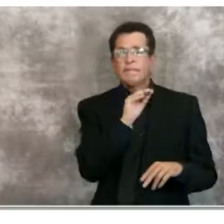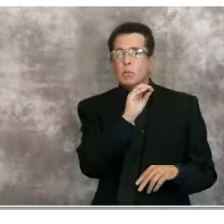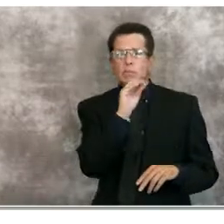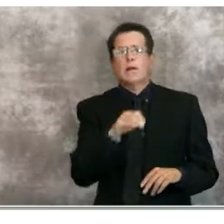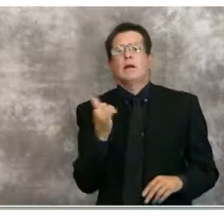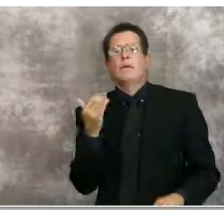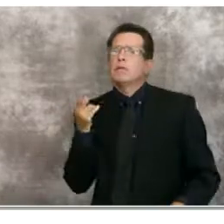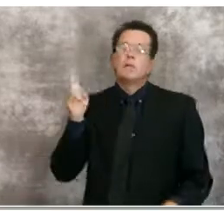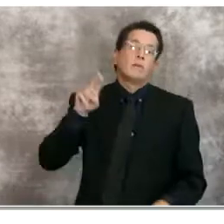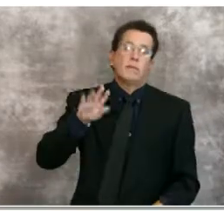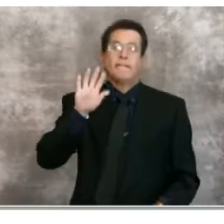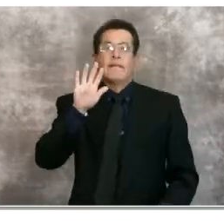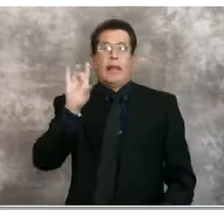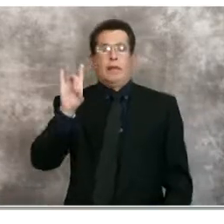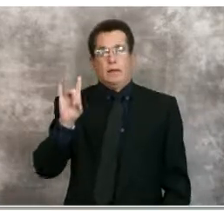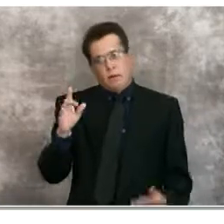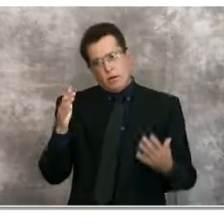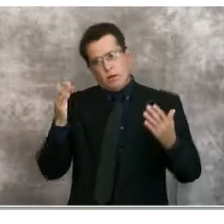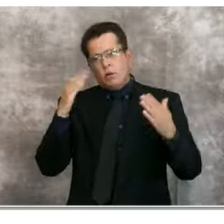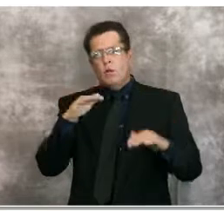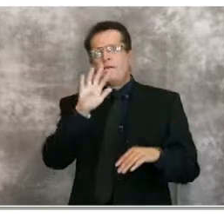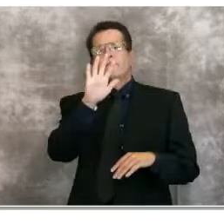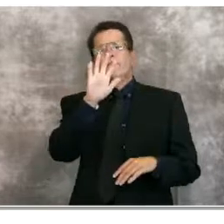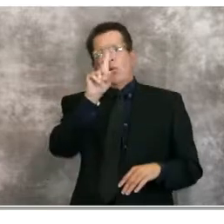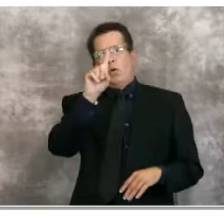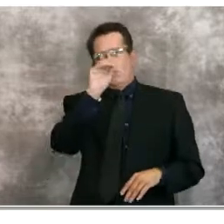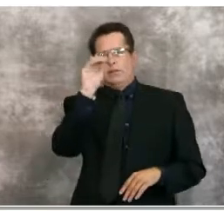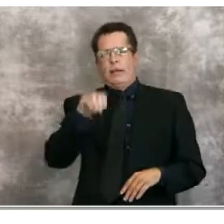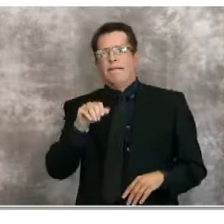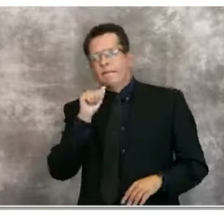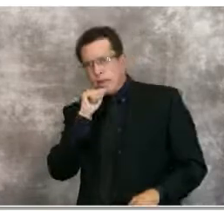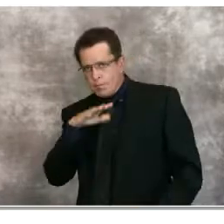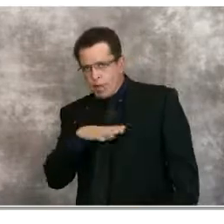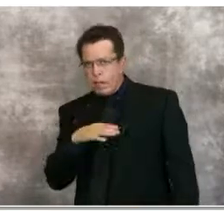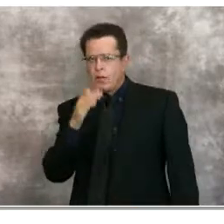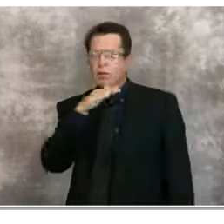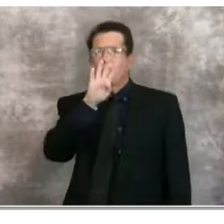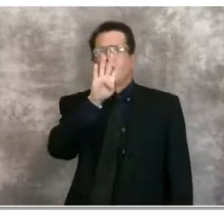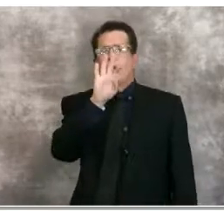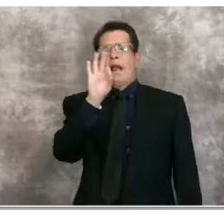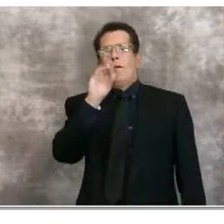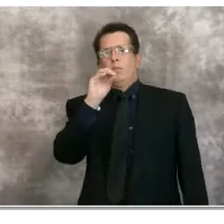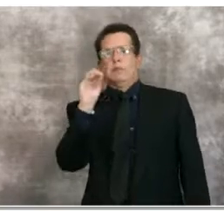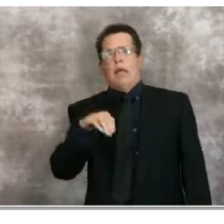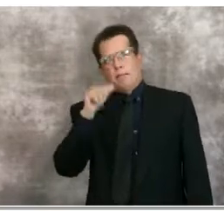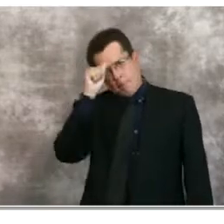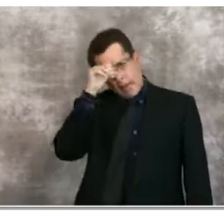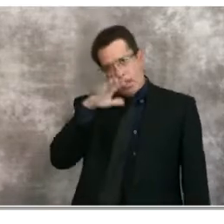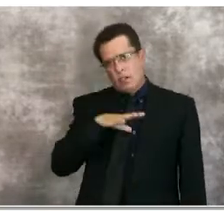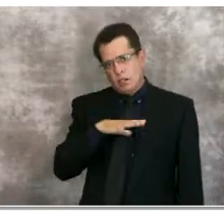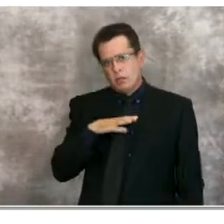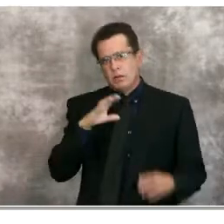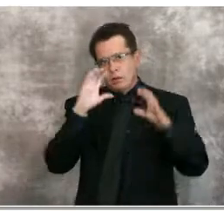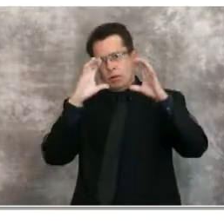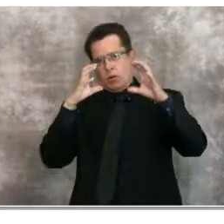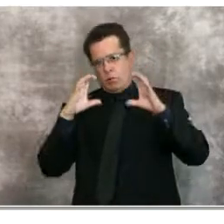pandemic. 51% of the total number of cases are female, 49% are male.